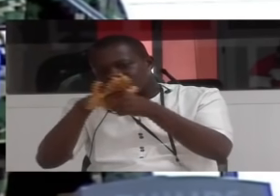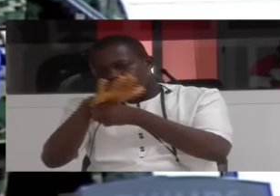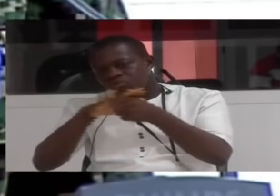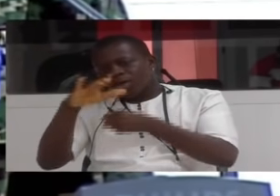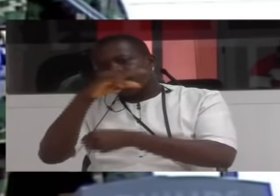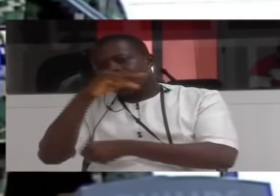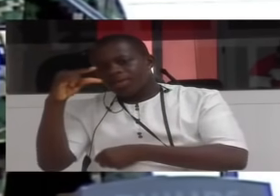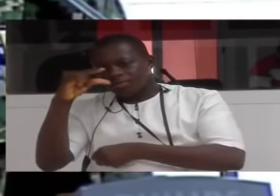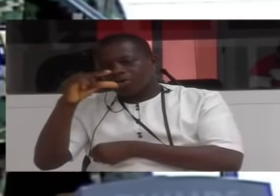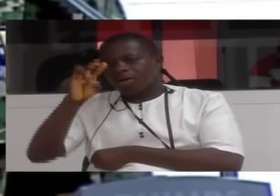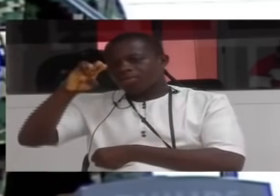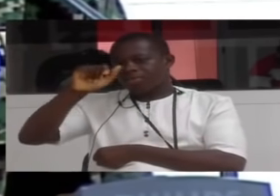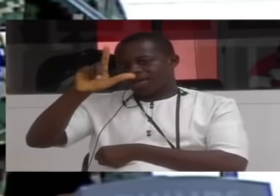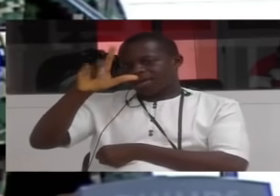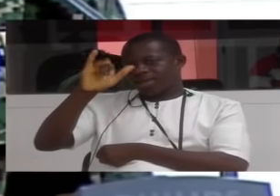Manga.